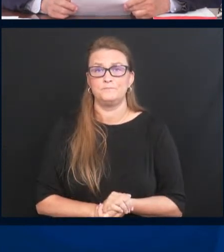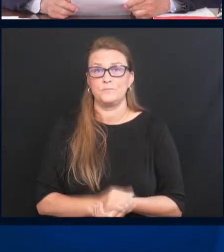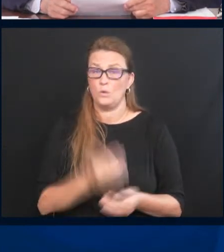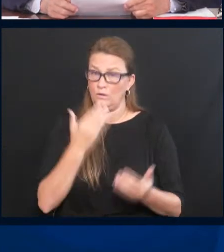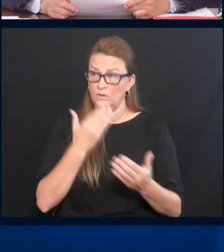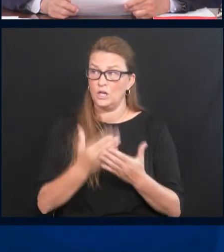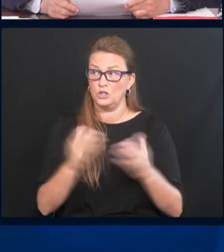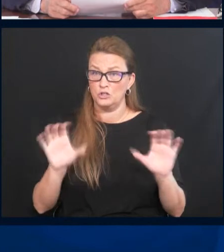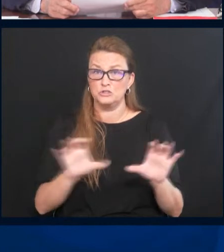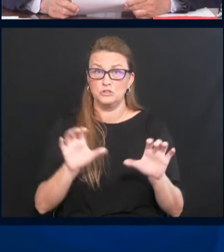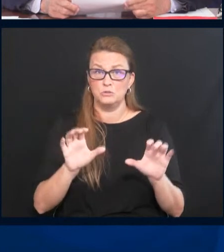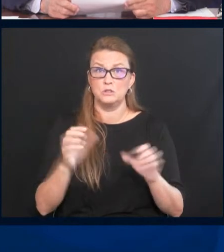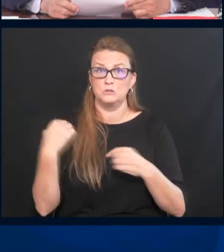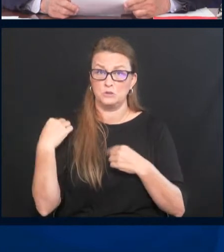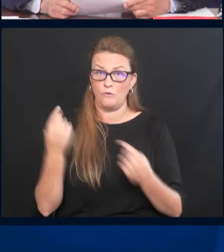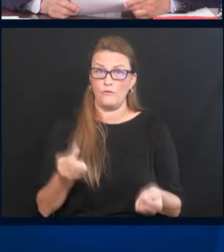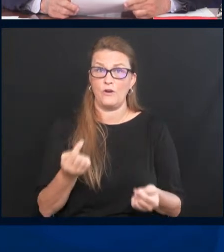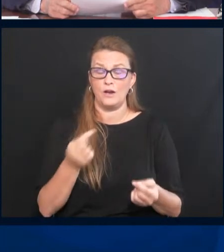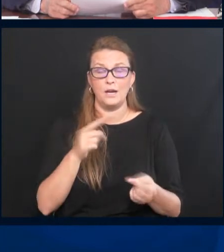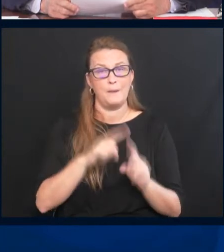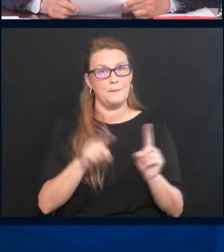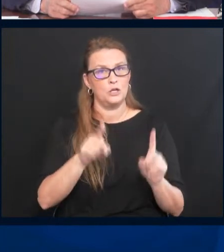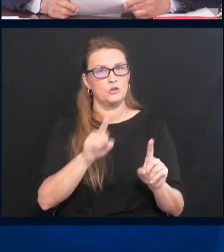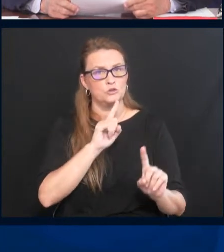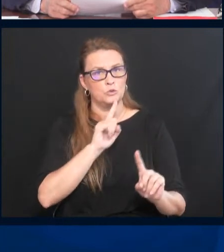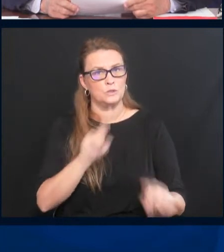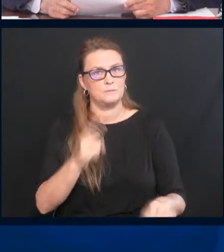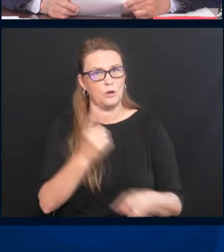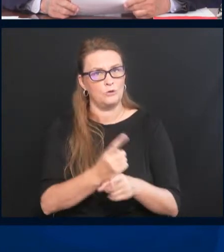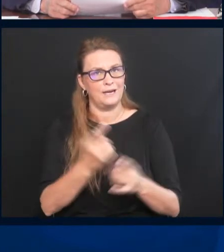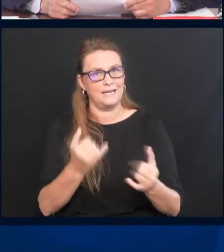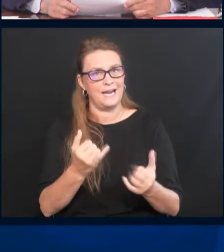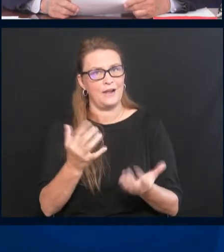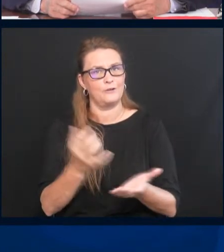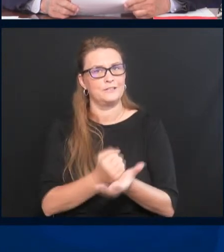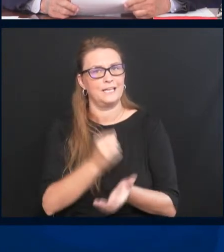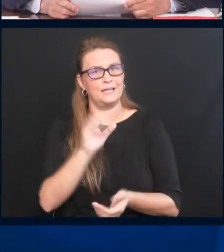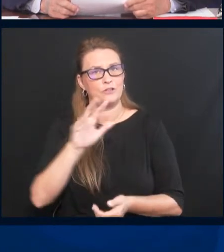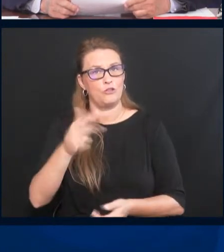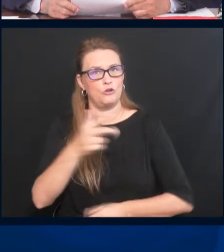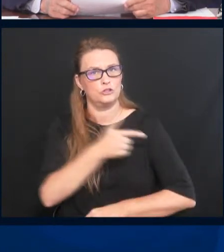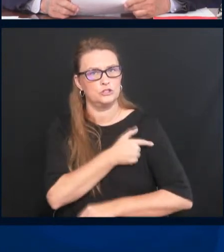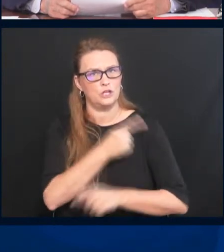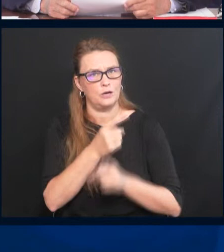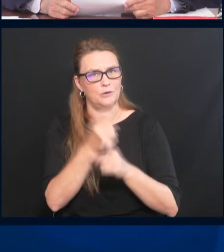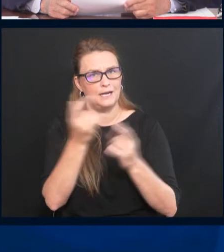everything, but you need to run to the fire and get that booster shot as well right now.